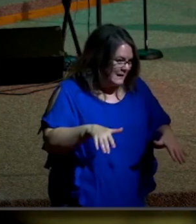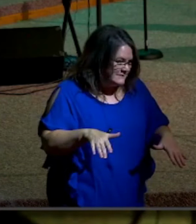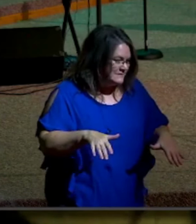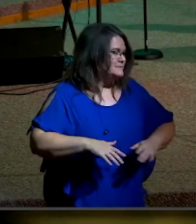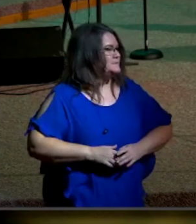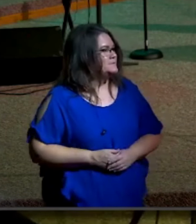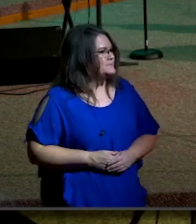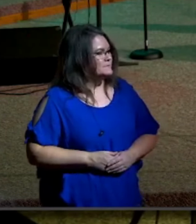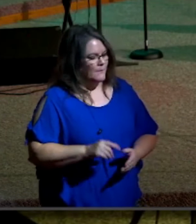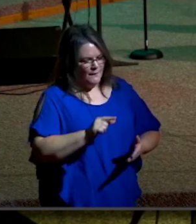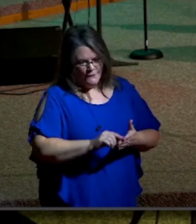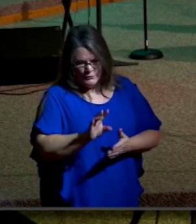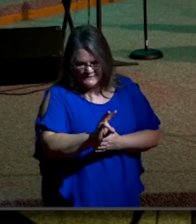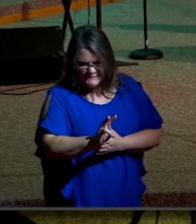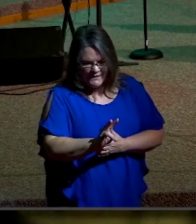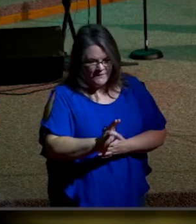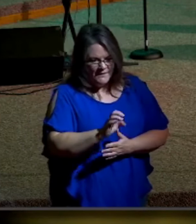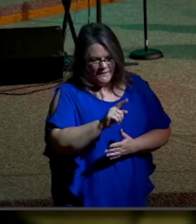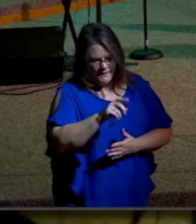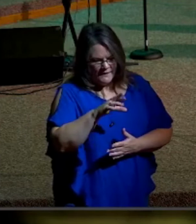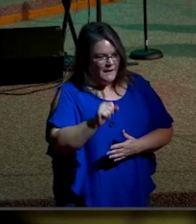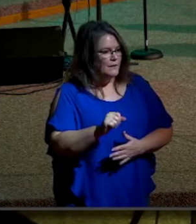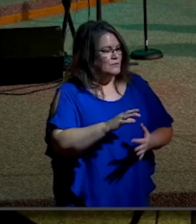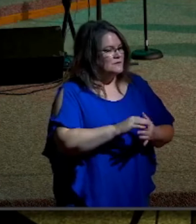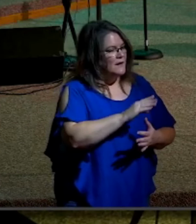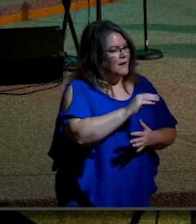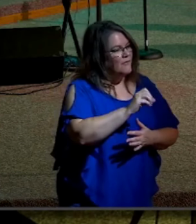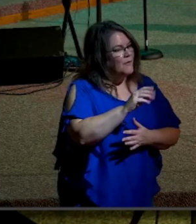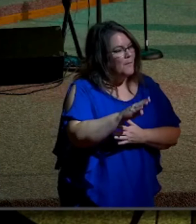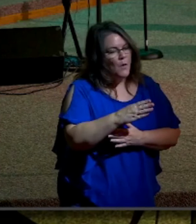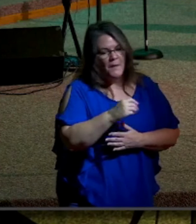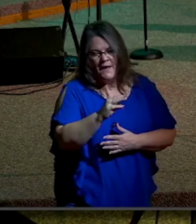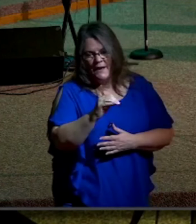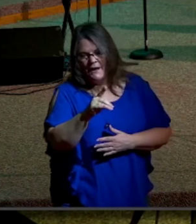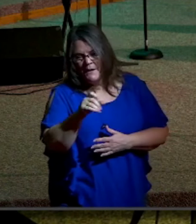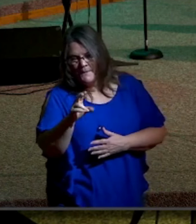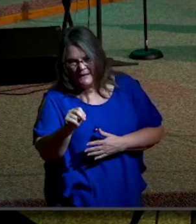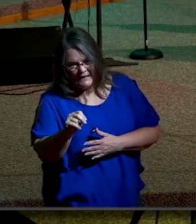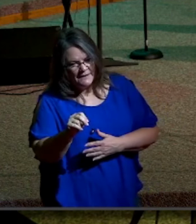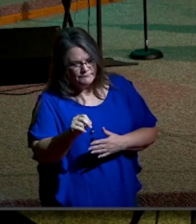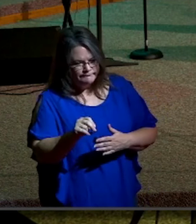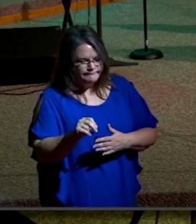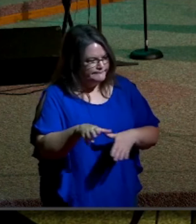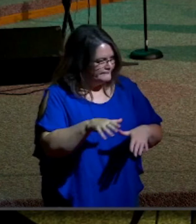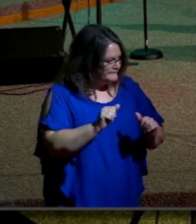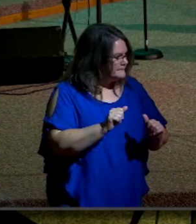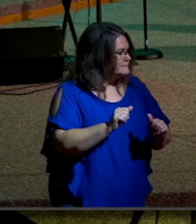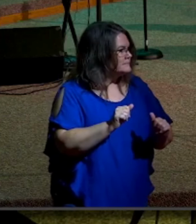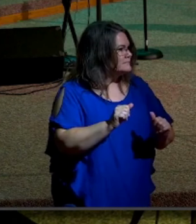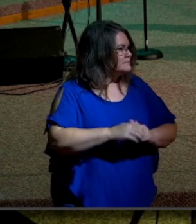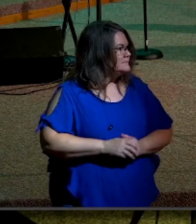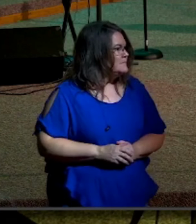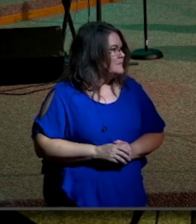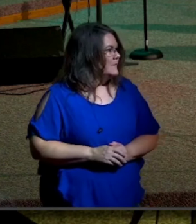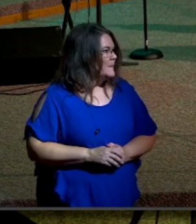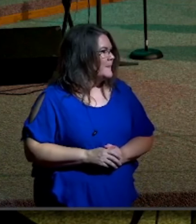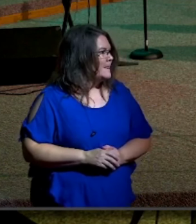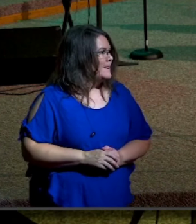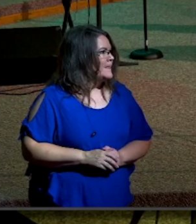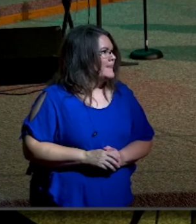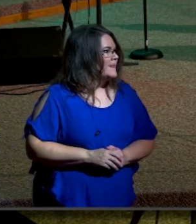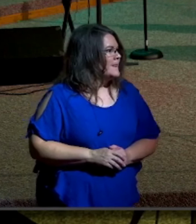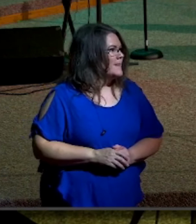Verse 7, "So the elders of Moab and the elders of Midian departed with the fees for divination in their hand. And they